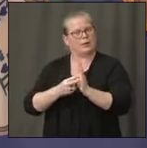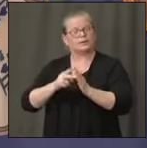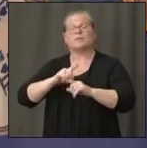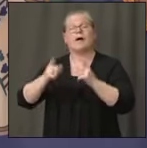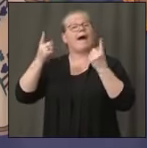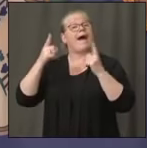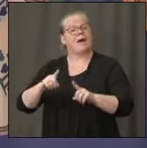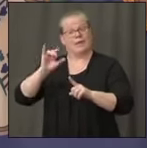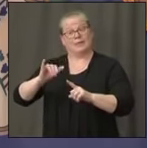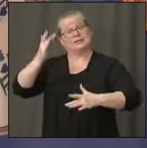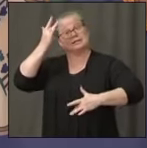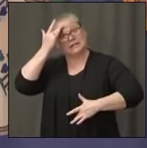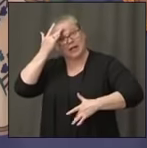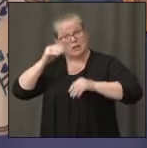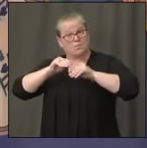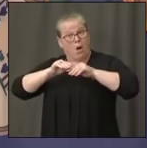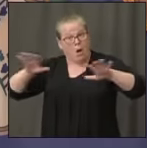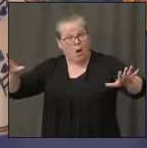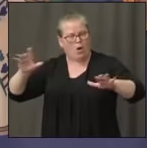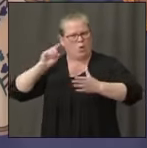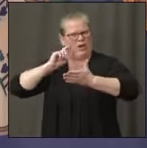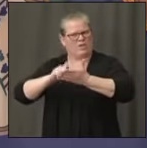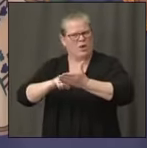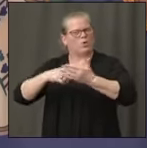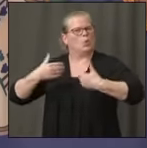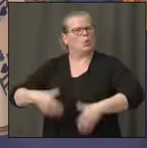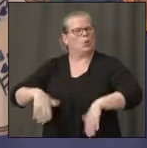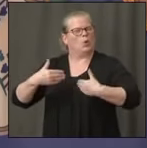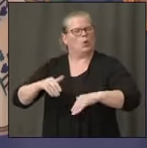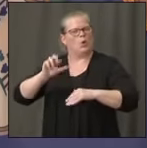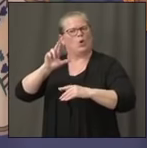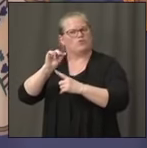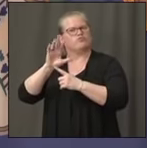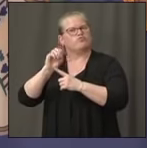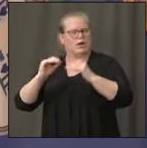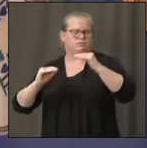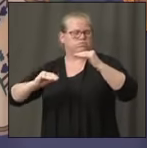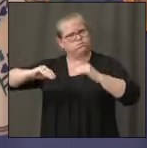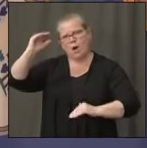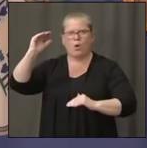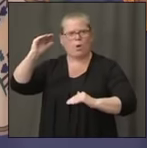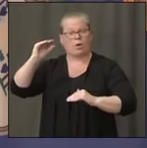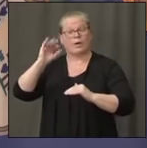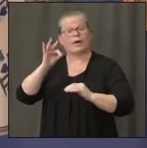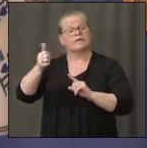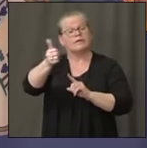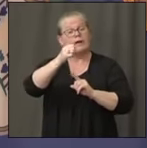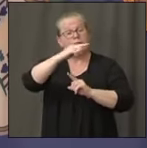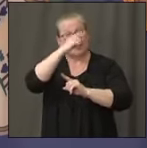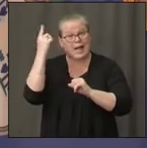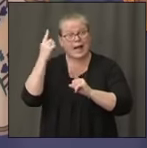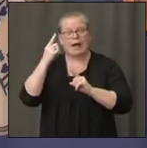fact that if you're black, you're twice as likely to die, much more likely to die, much more likely to be infected,